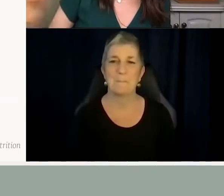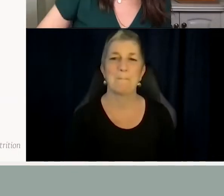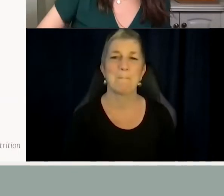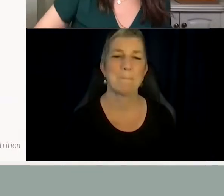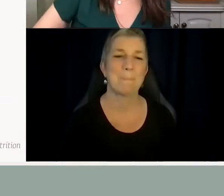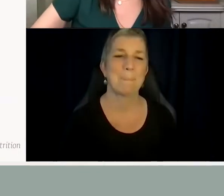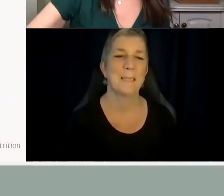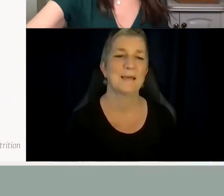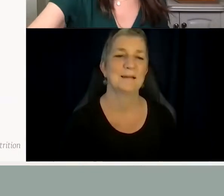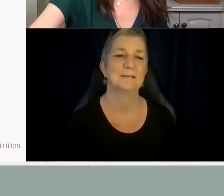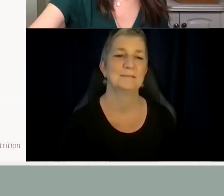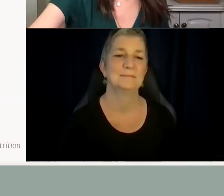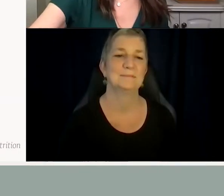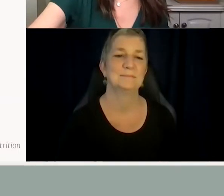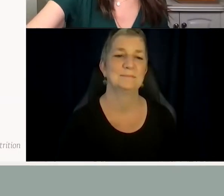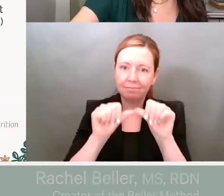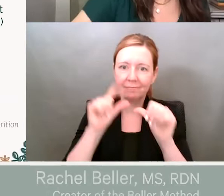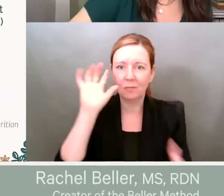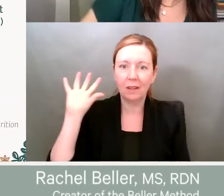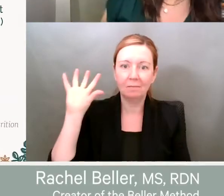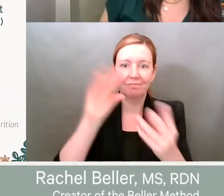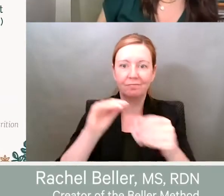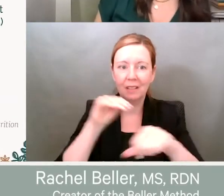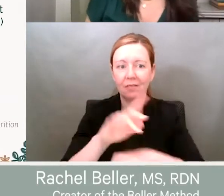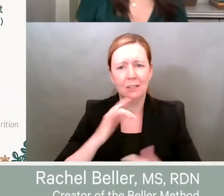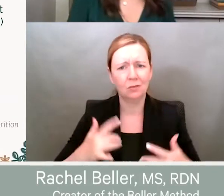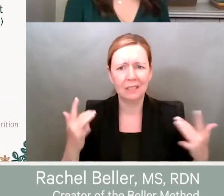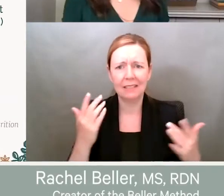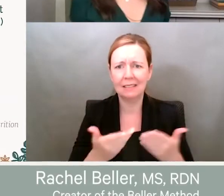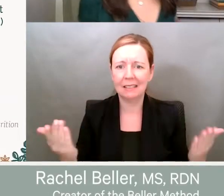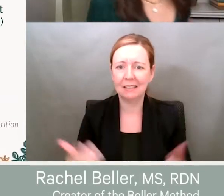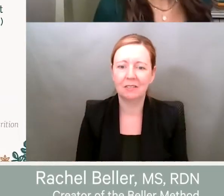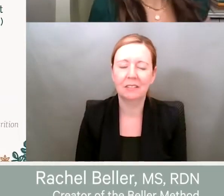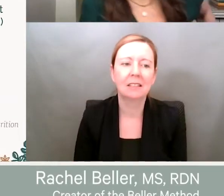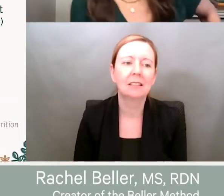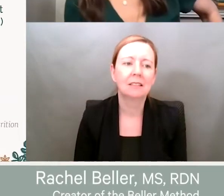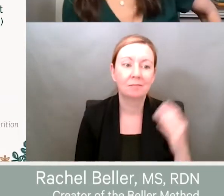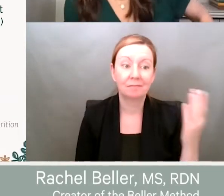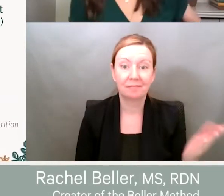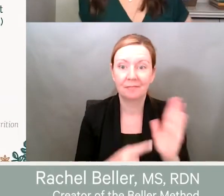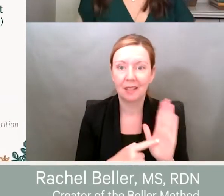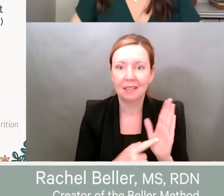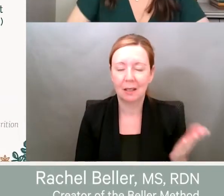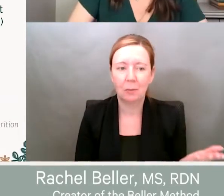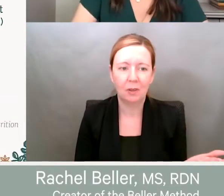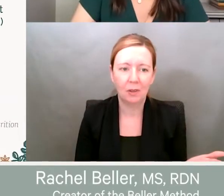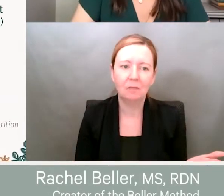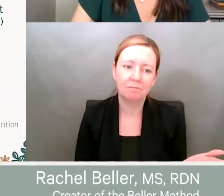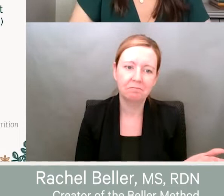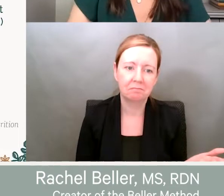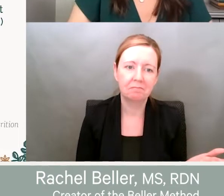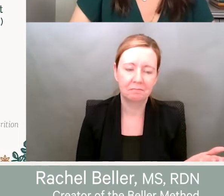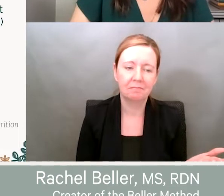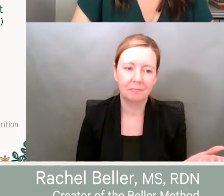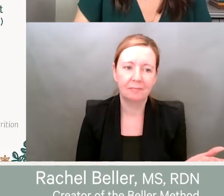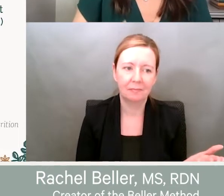and consistency for that cumulative effect. Really exciting stuff. This is an example I like to share in